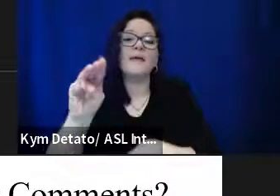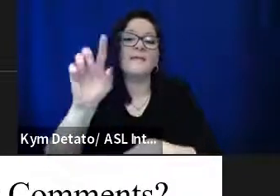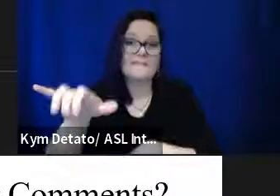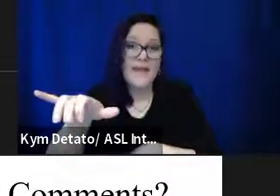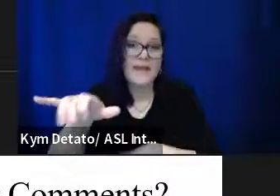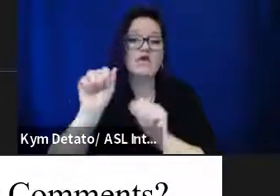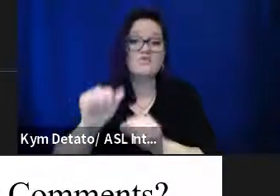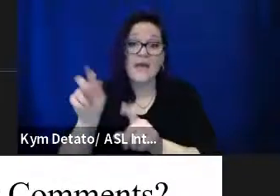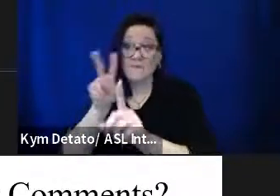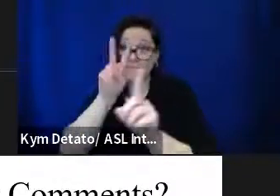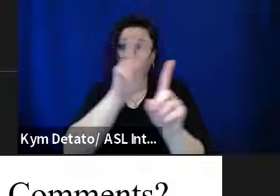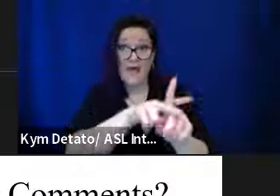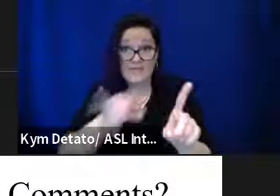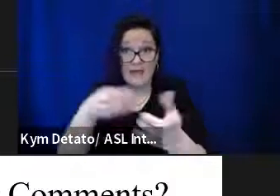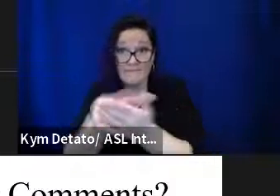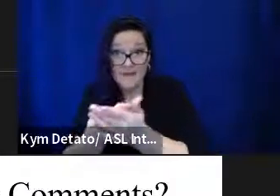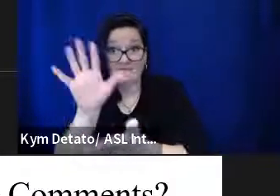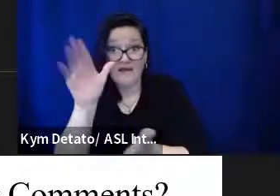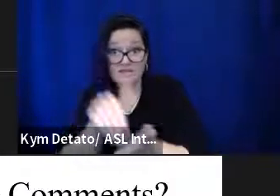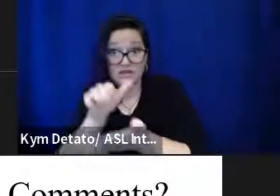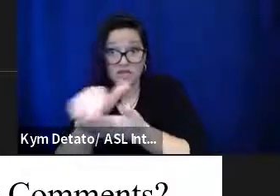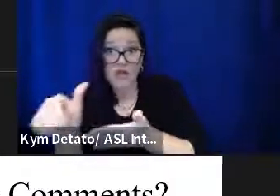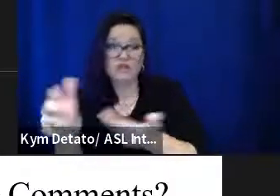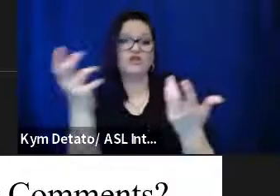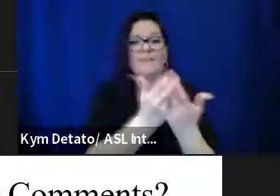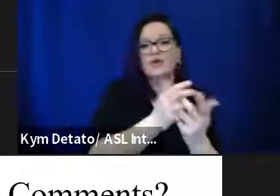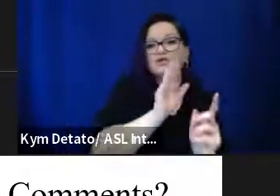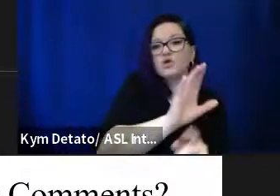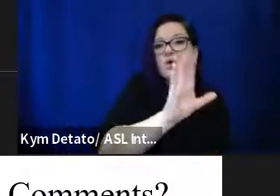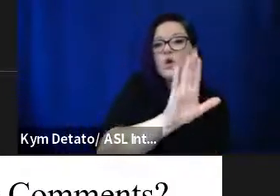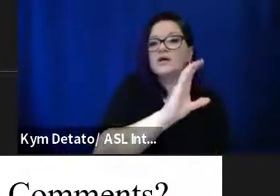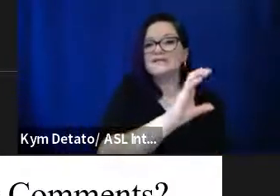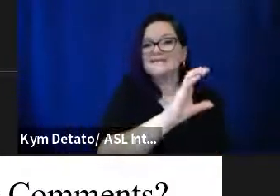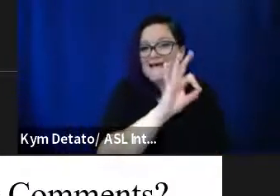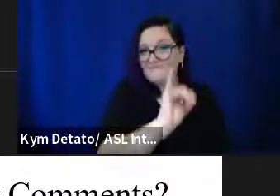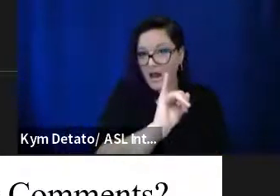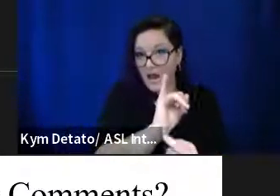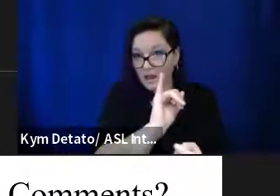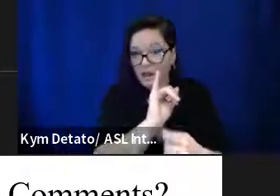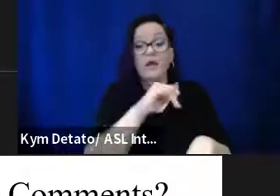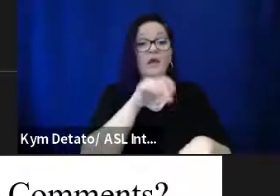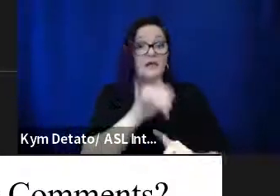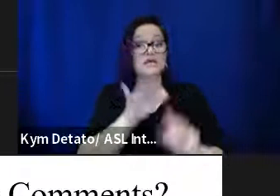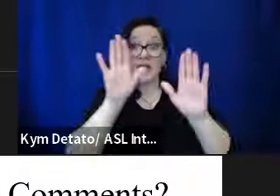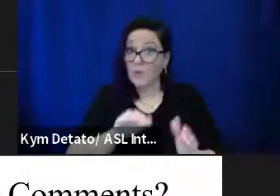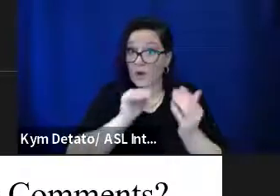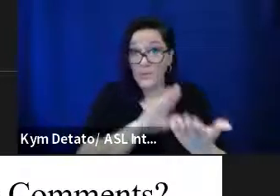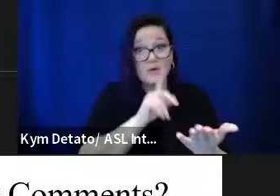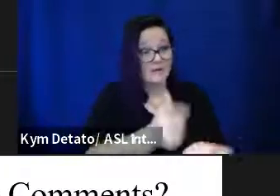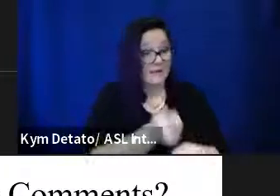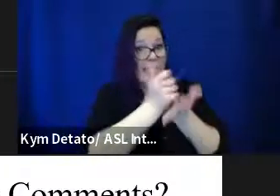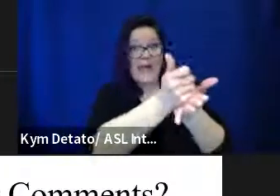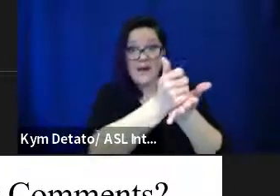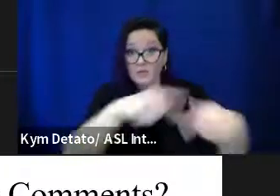stream funding of $5,000 to match your CFI. This is a great way to kind of, help you meet